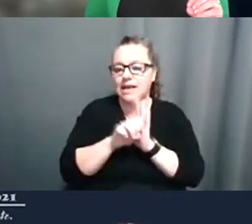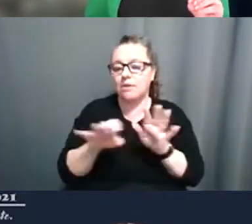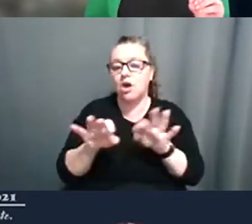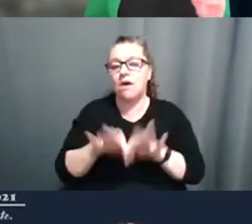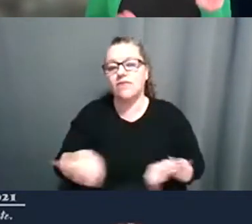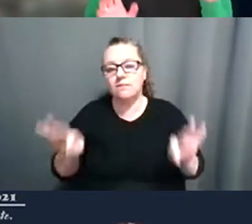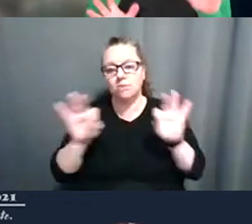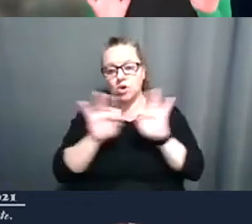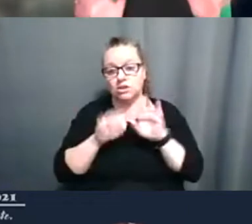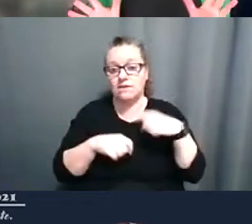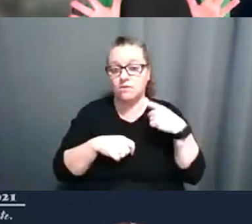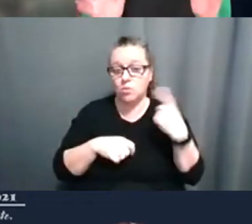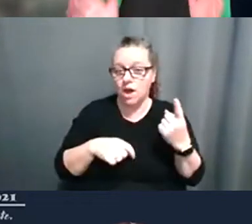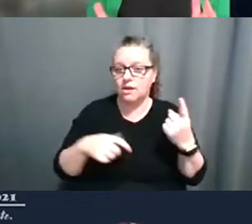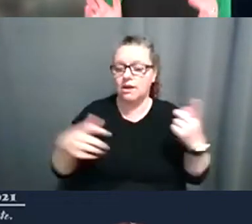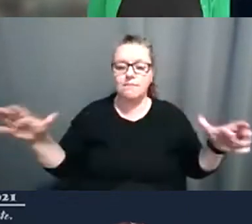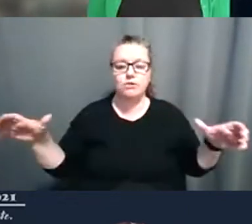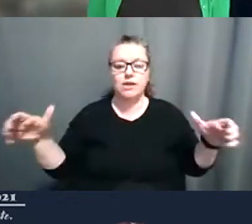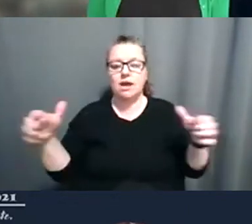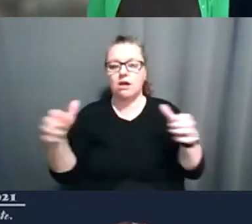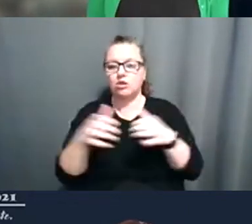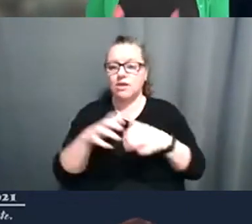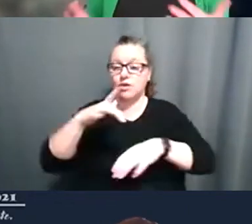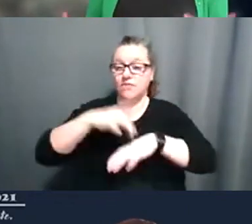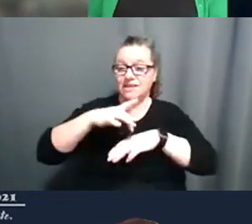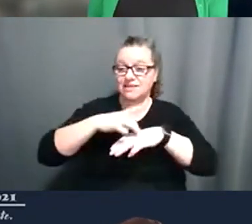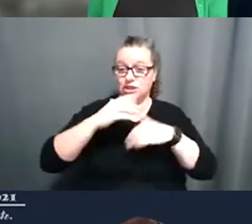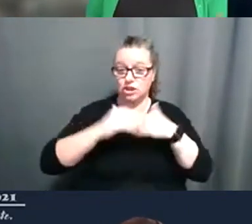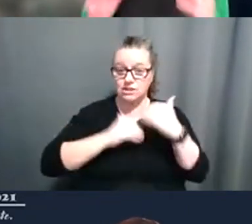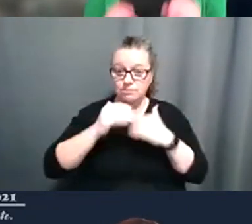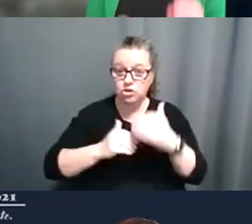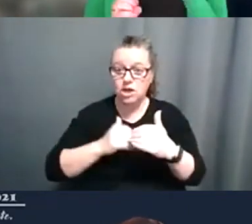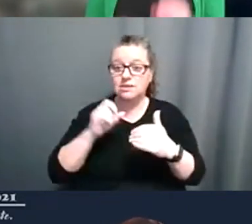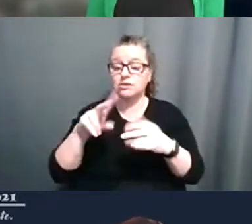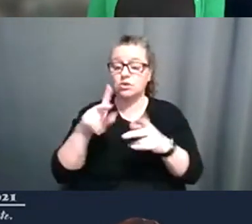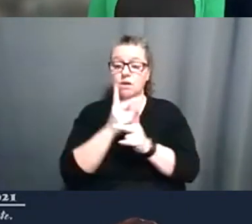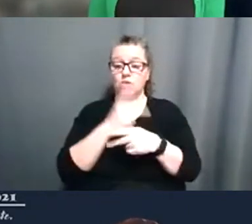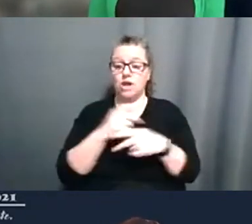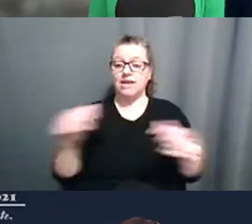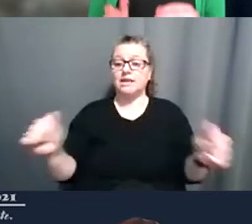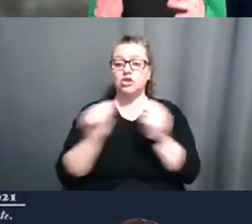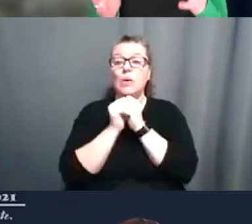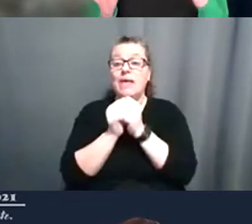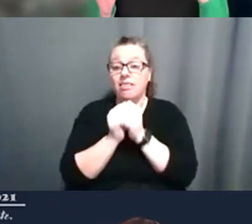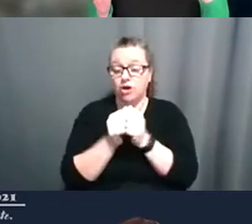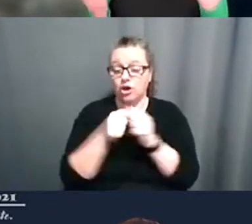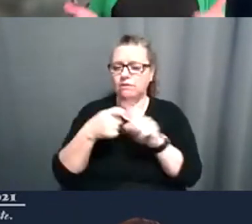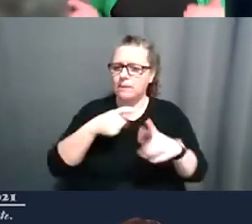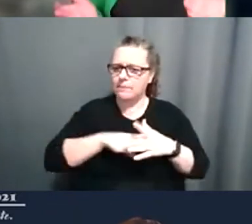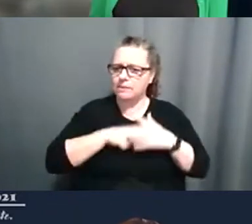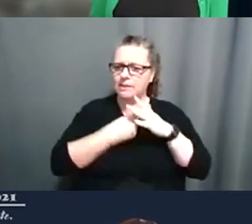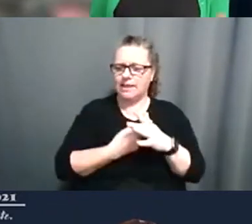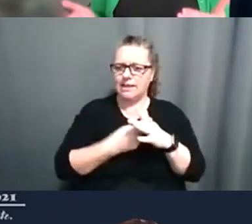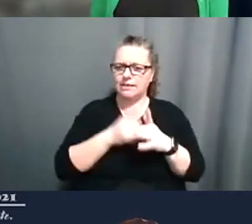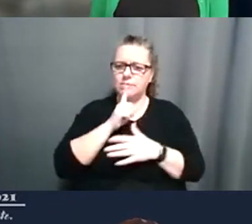of, one, bringing everyone together who touches the process or a product together from the beginning to ensure that